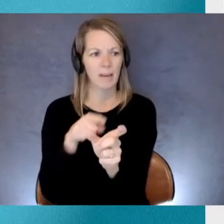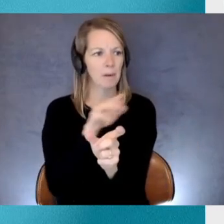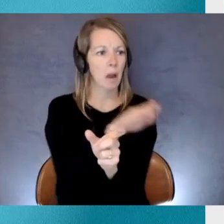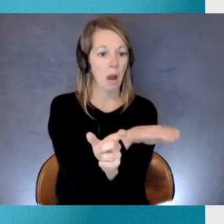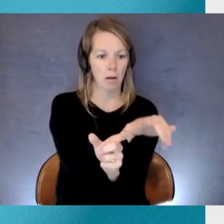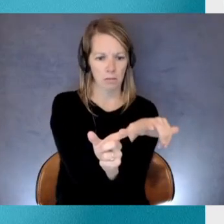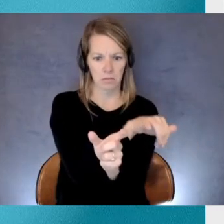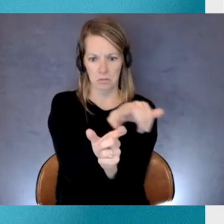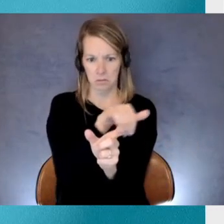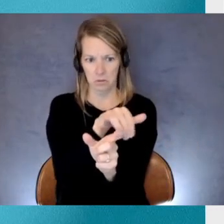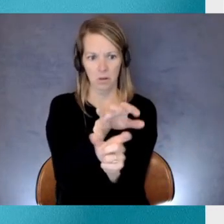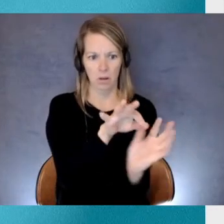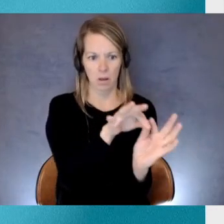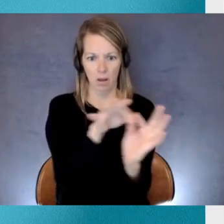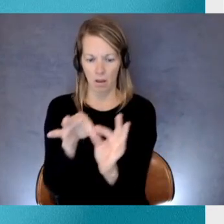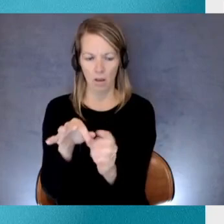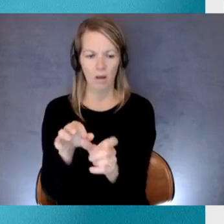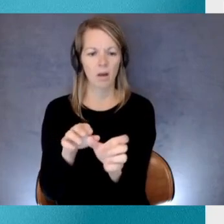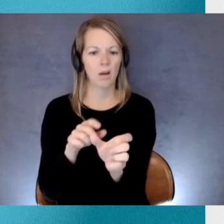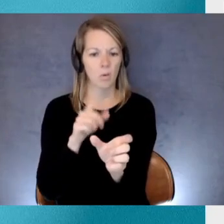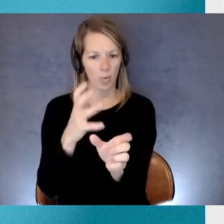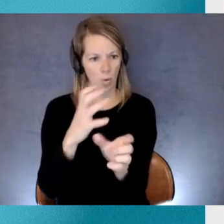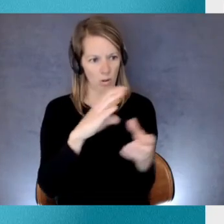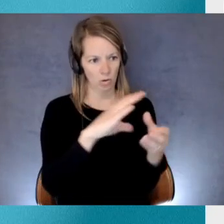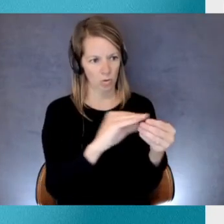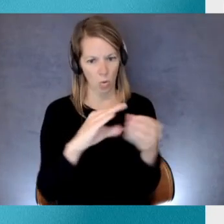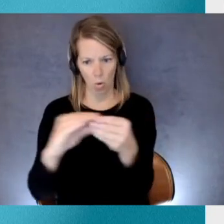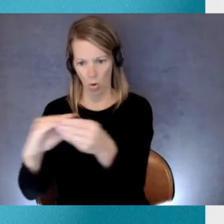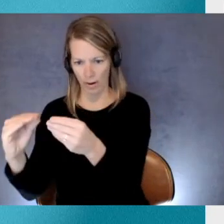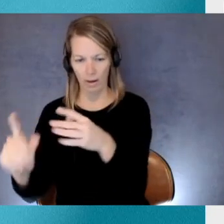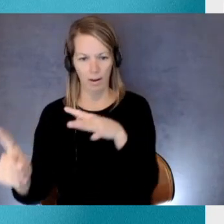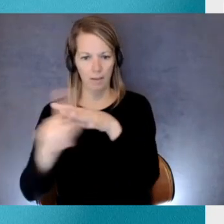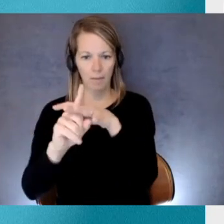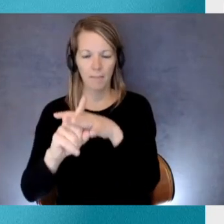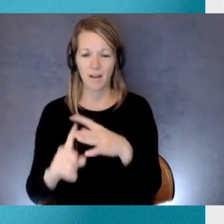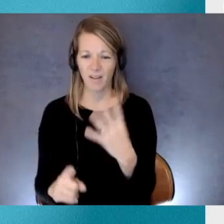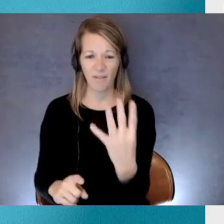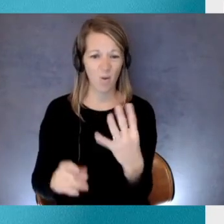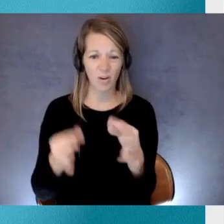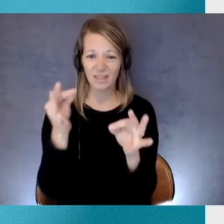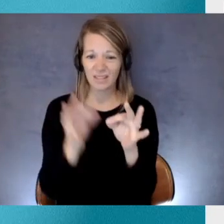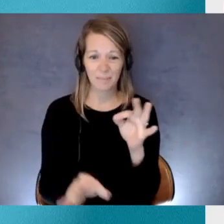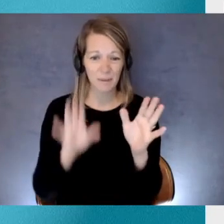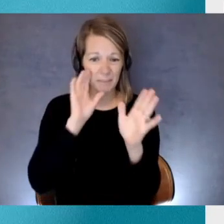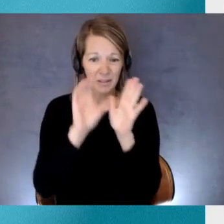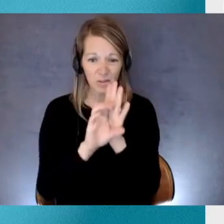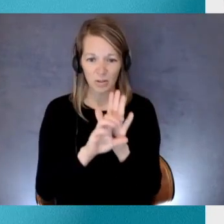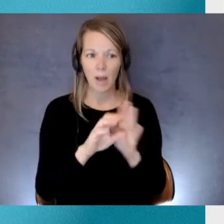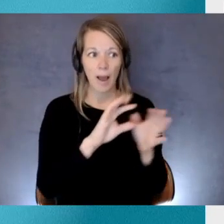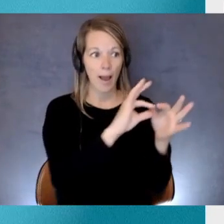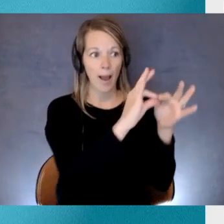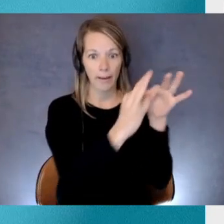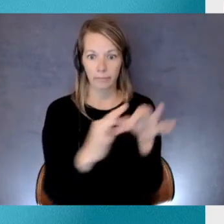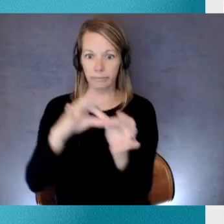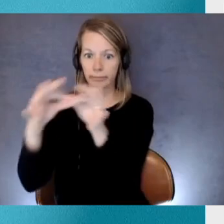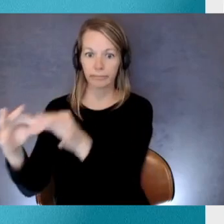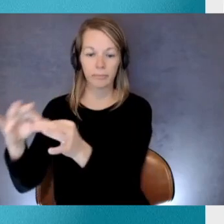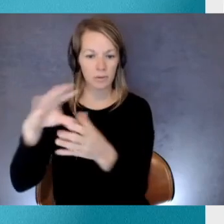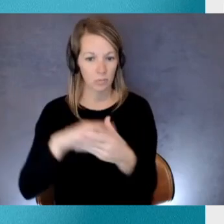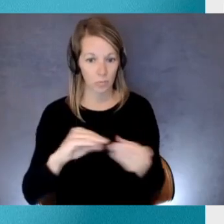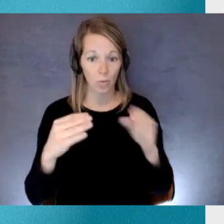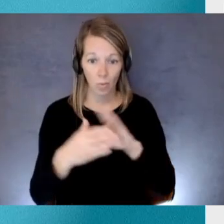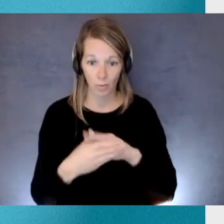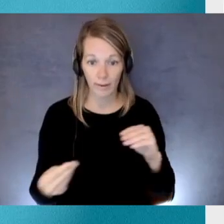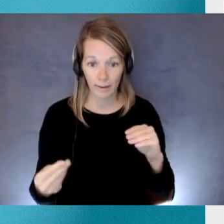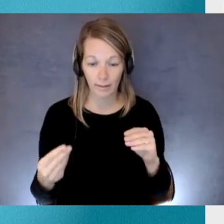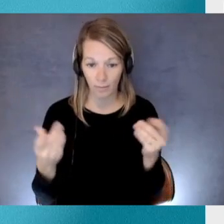to pair with it, we want to assemble a story. And even just looking at those little 4 simple panels there, you probably are assembling a story about